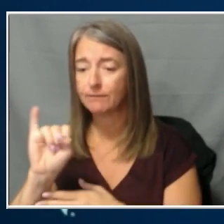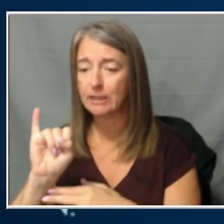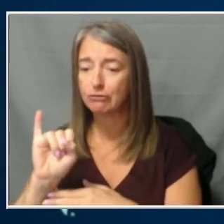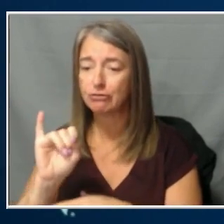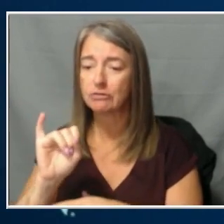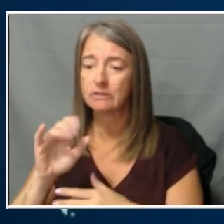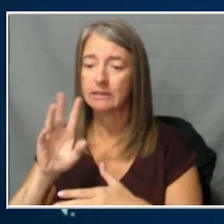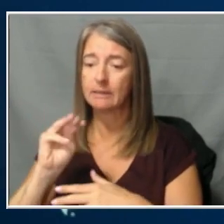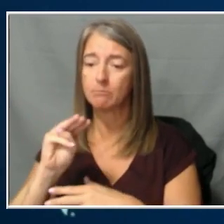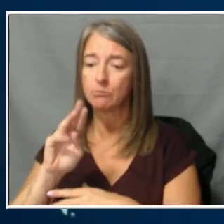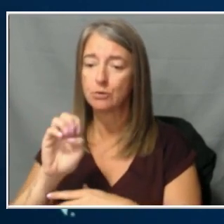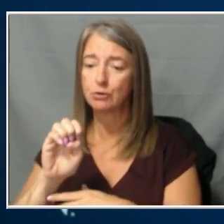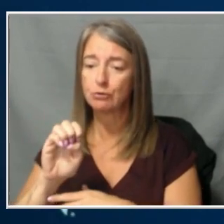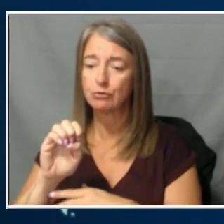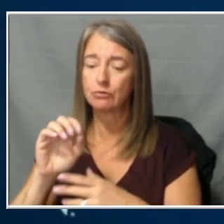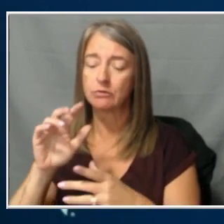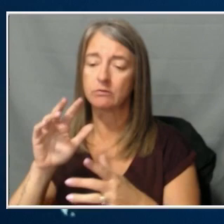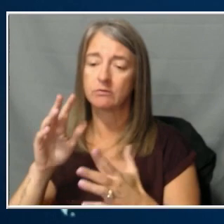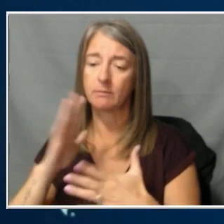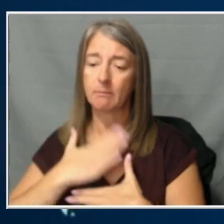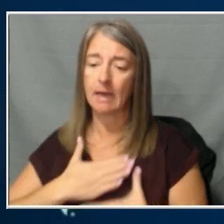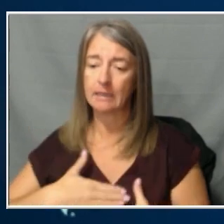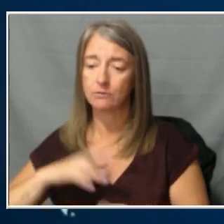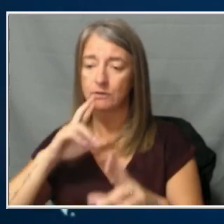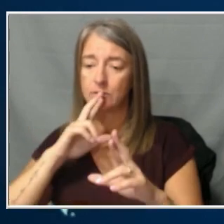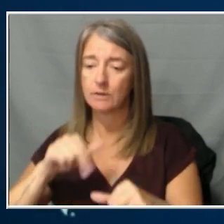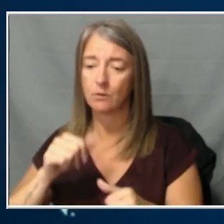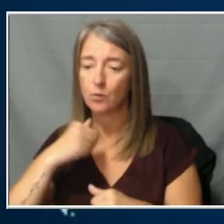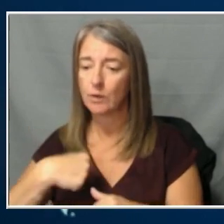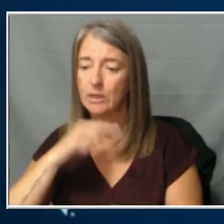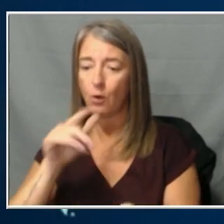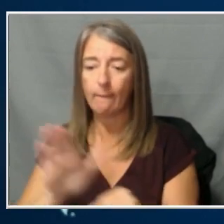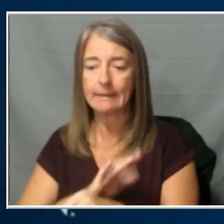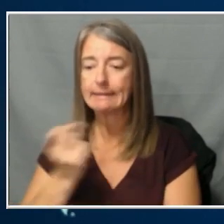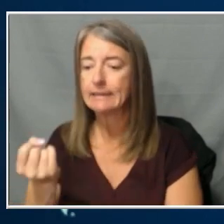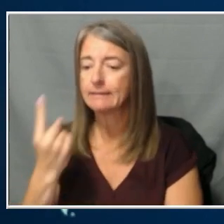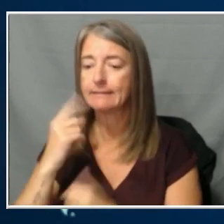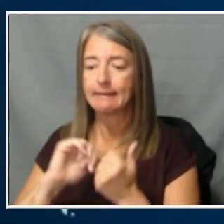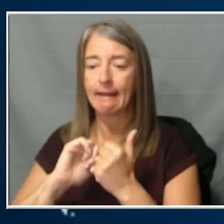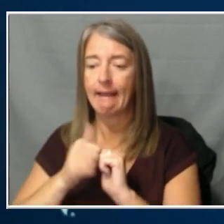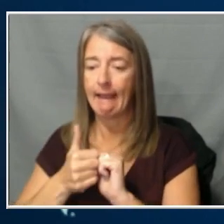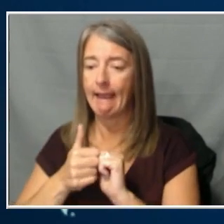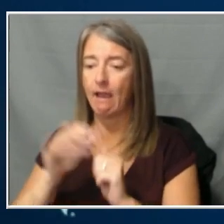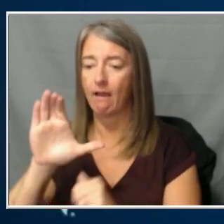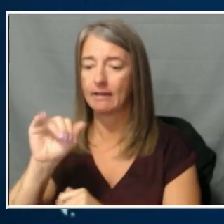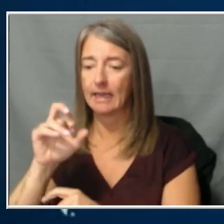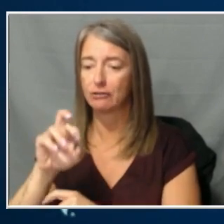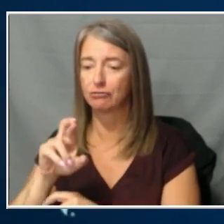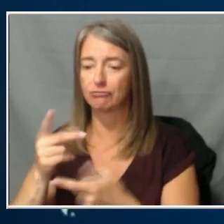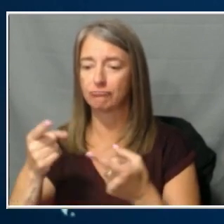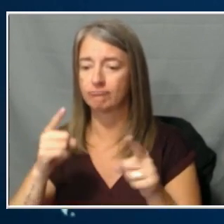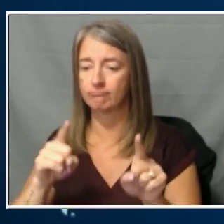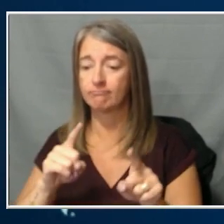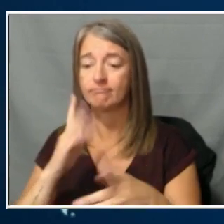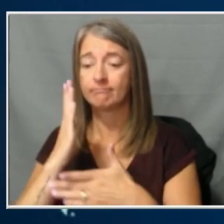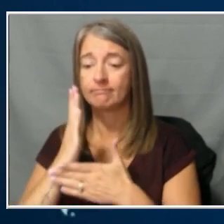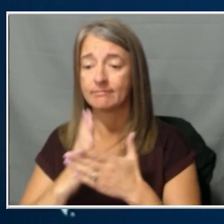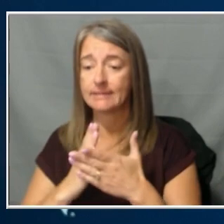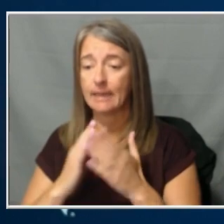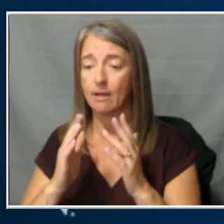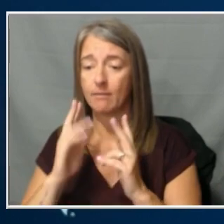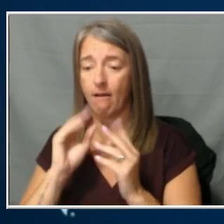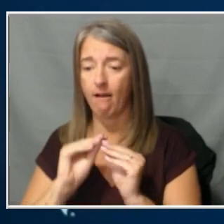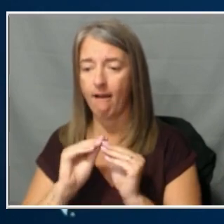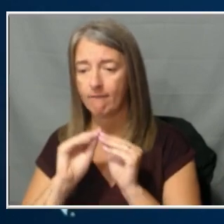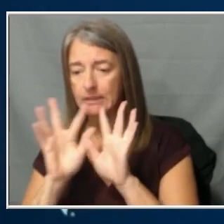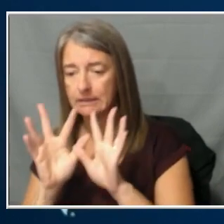that leads to the cancer. But we don't completely understand how majority of the cancers occur. In some, it's obviously obvious in a